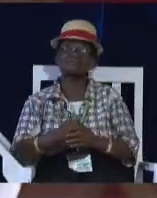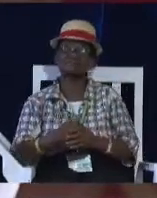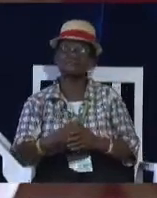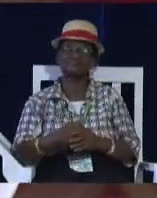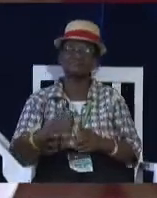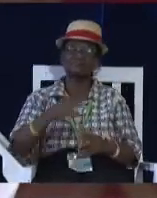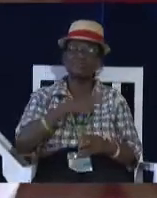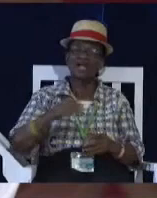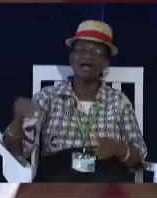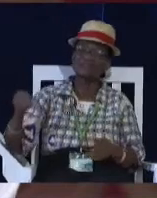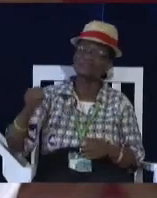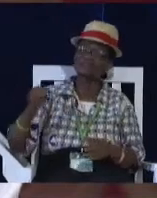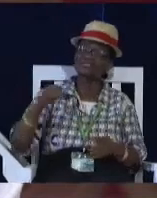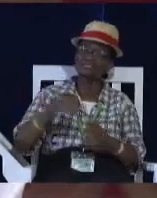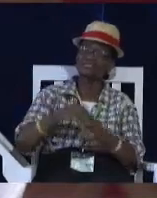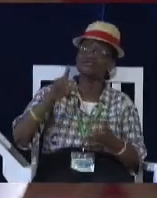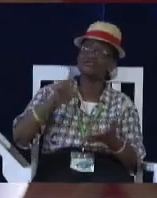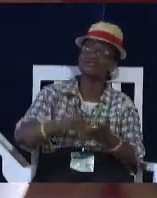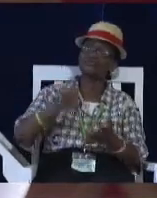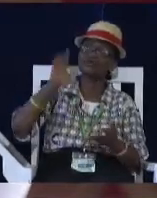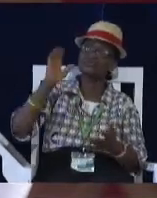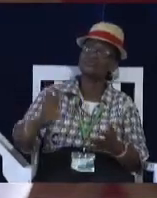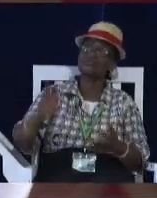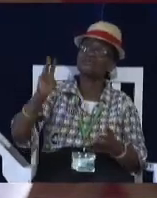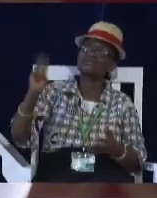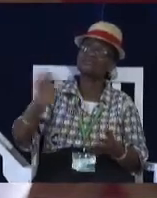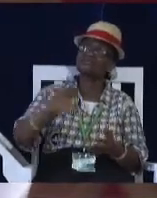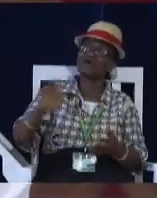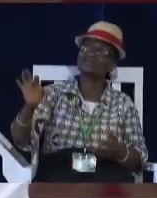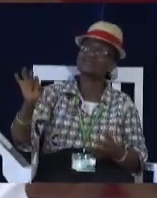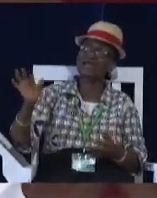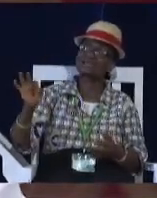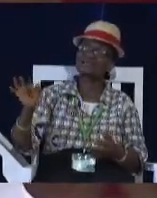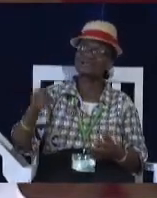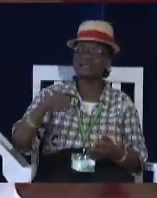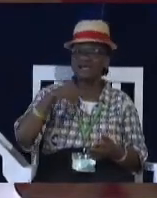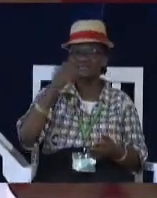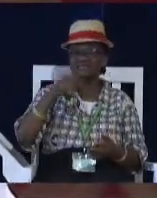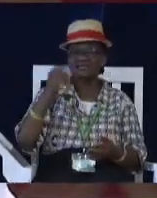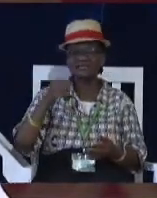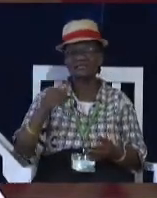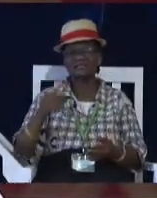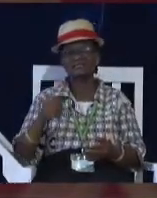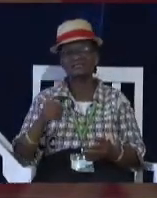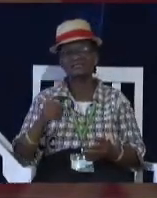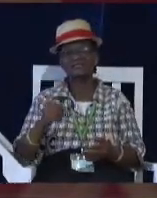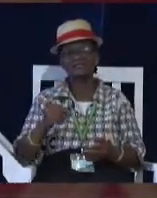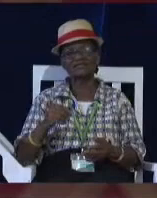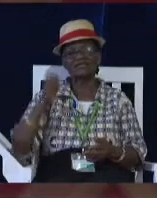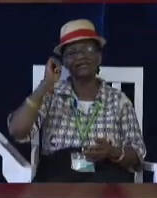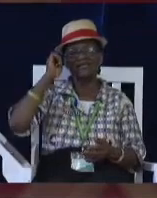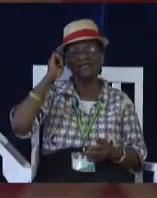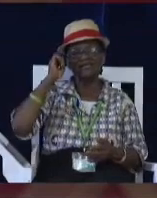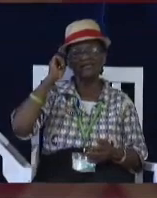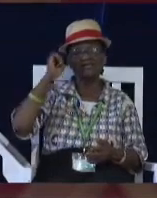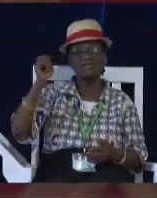And in Luke chapter 6, verse 19, he said, it's not just one case.